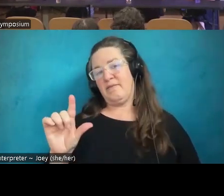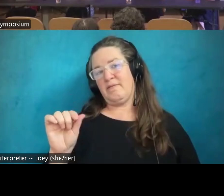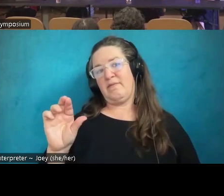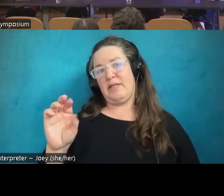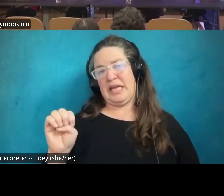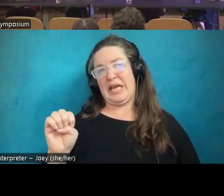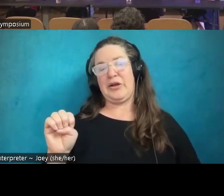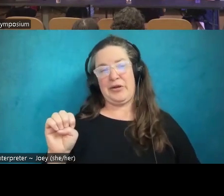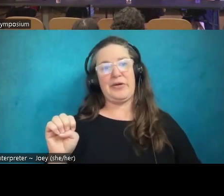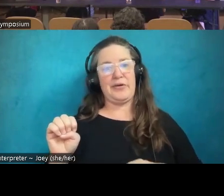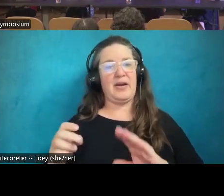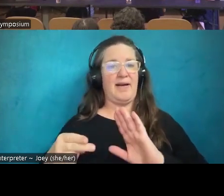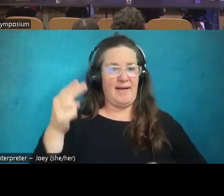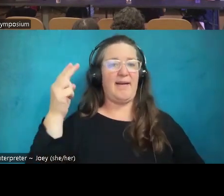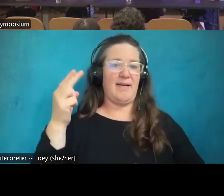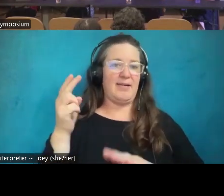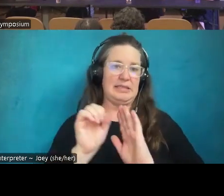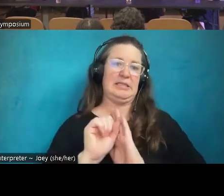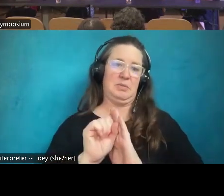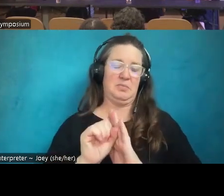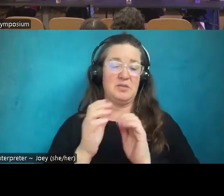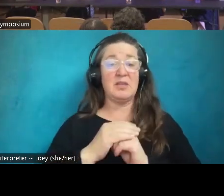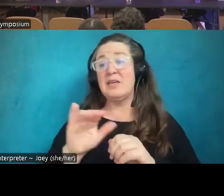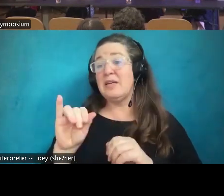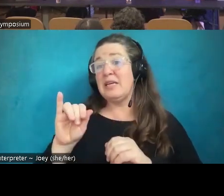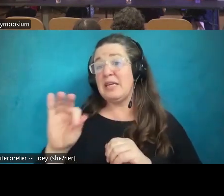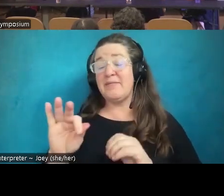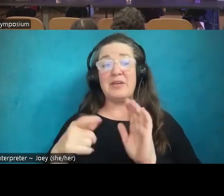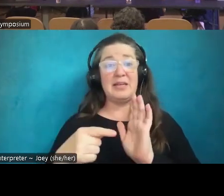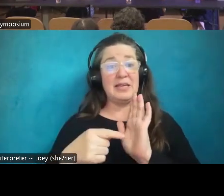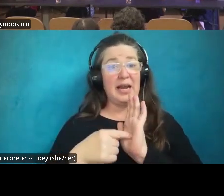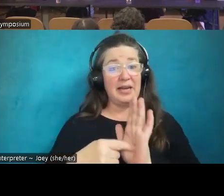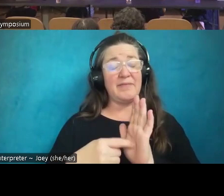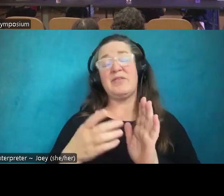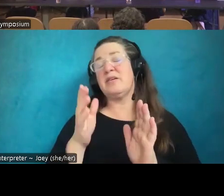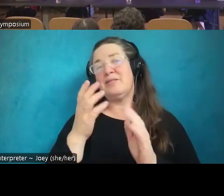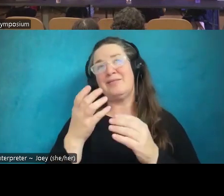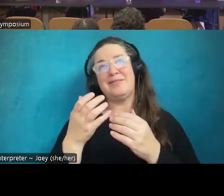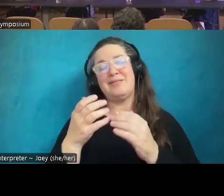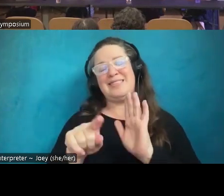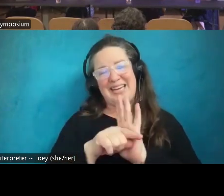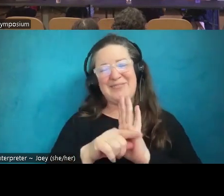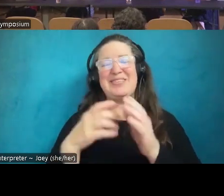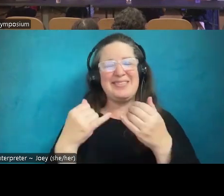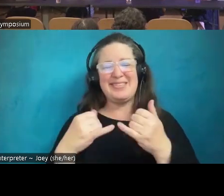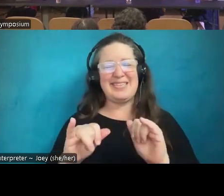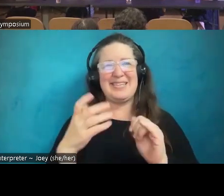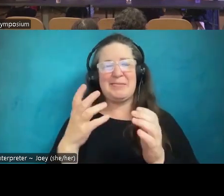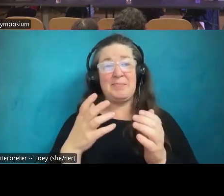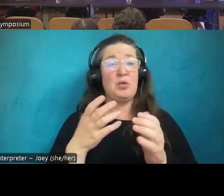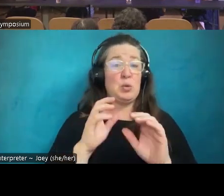if it is negative, it doesn't necessarily rule it out. And so it is really difficult to make that